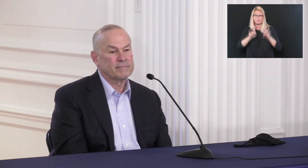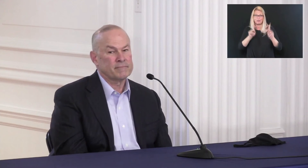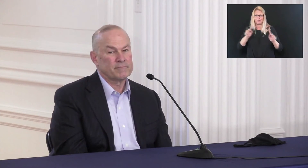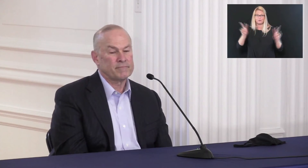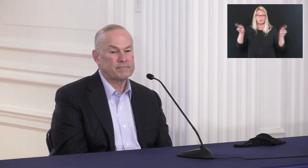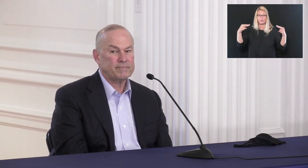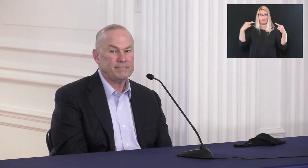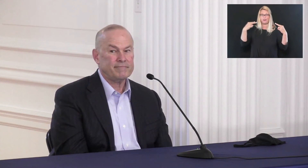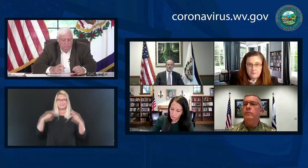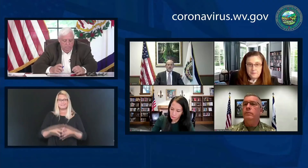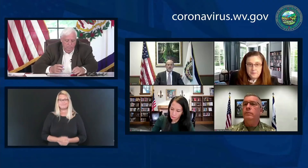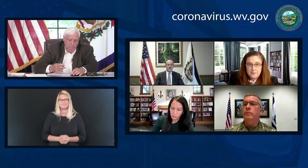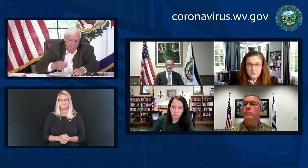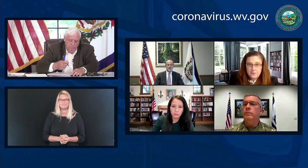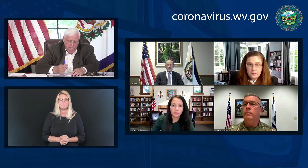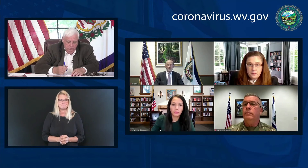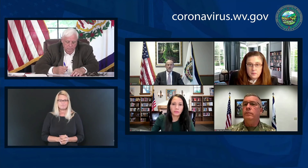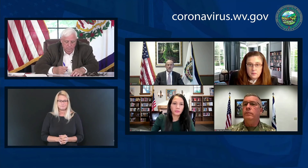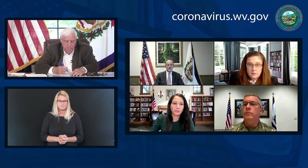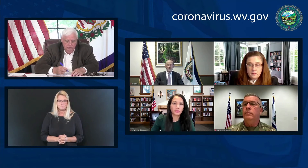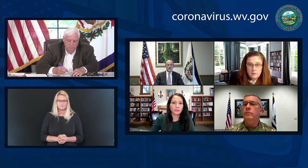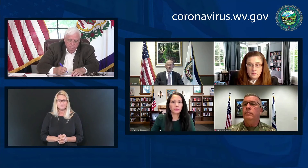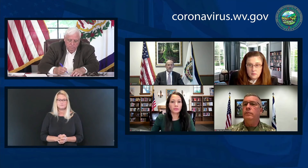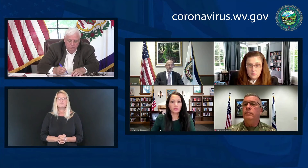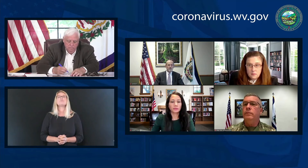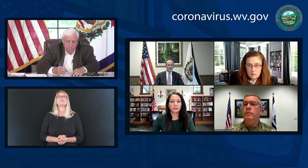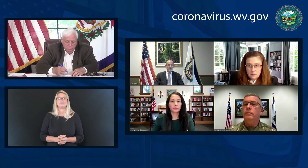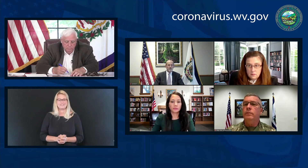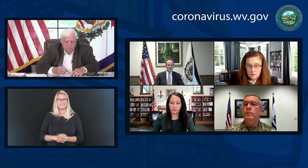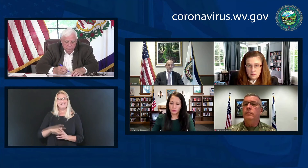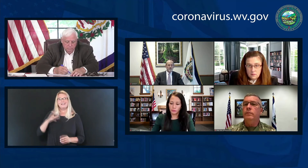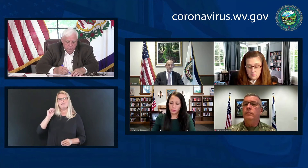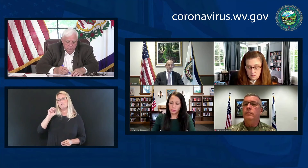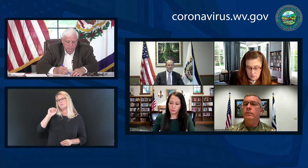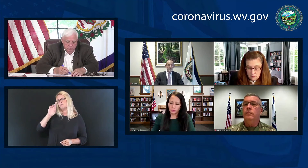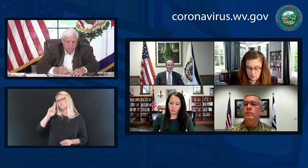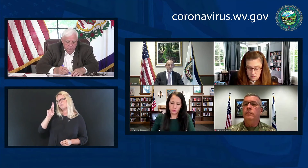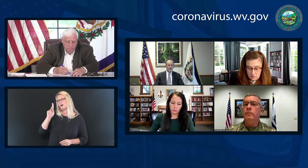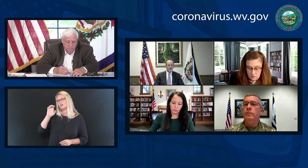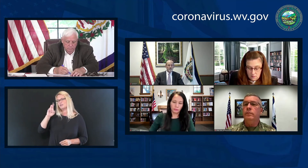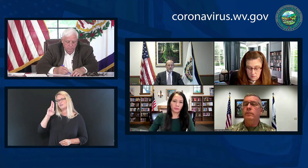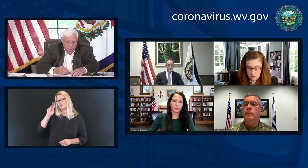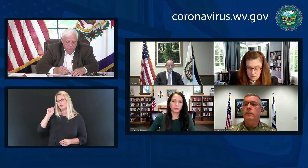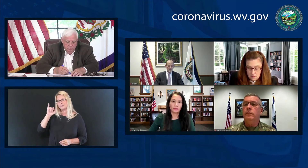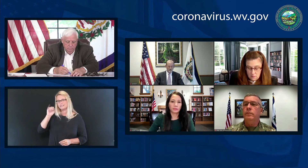All right. Thank you, Charles. Next to, I'm sorry. Yeah. Thank you, Charles. Next to Mark Curtis with Nextar Media.